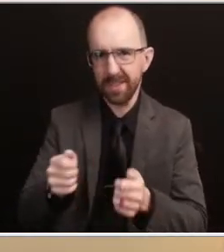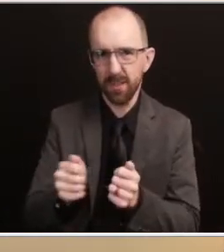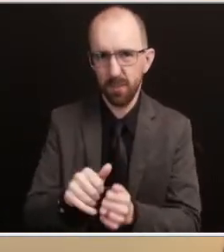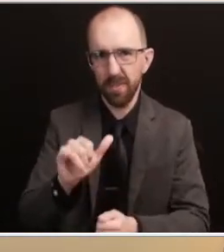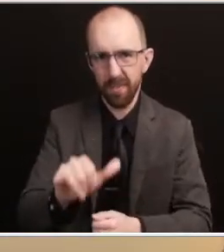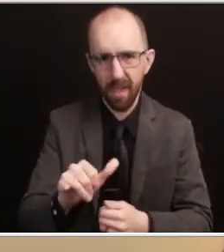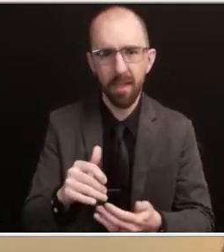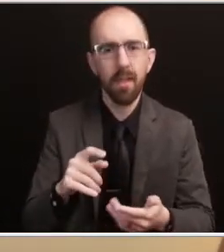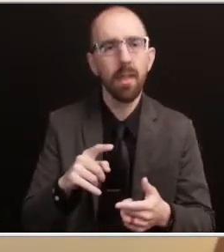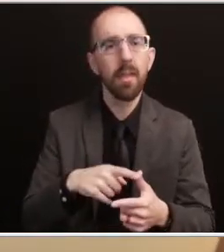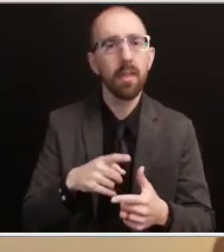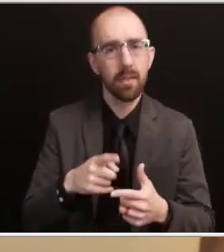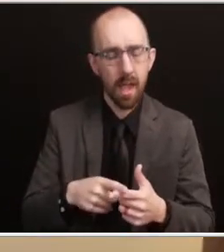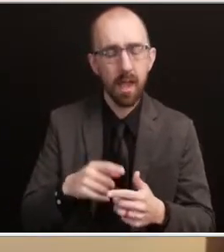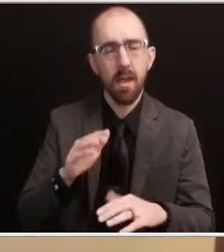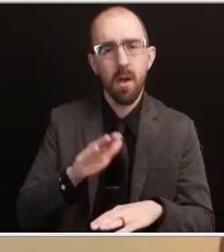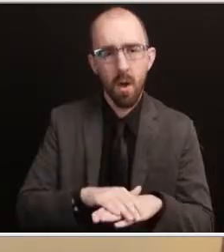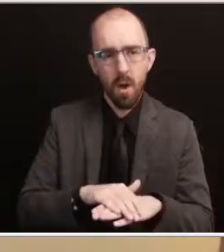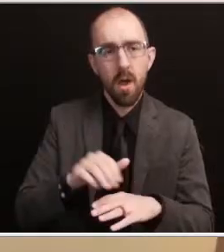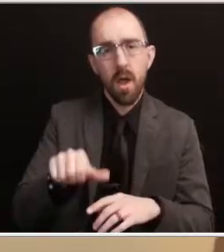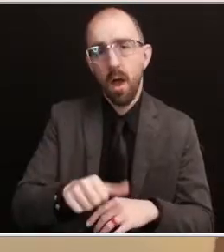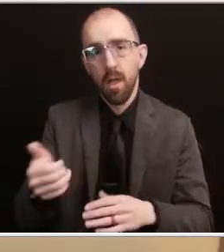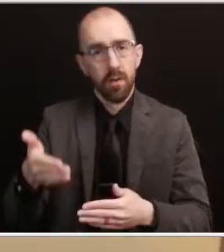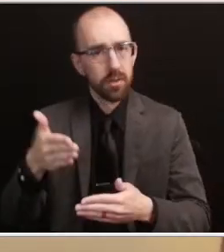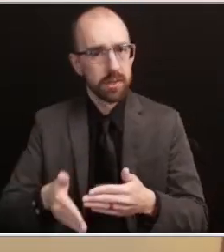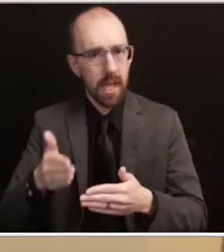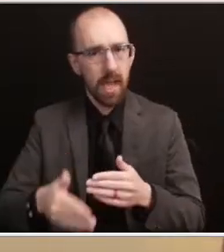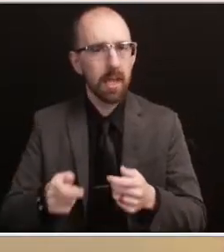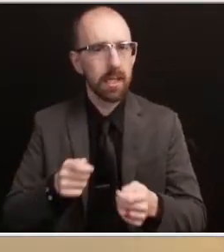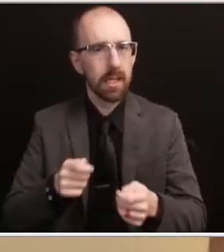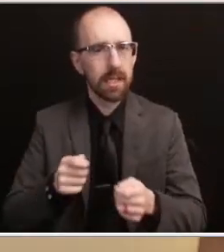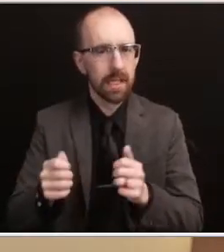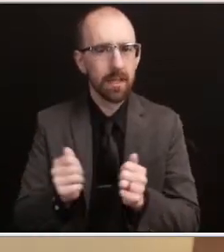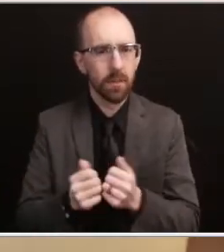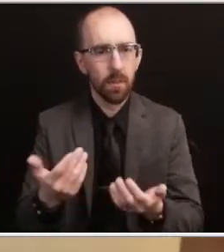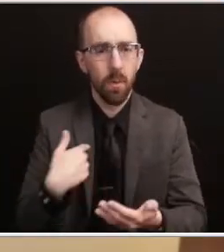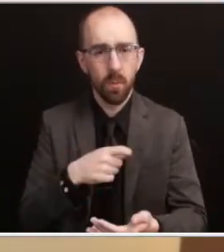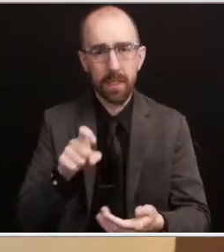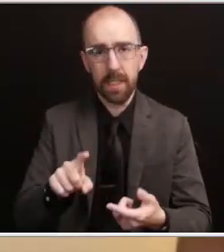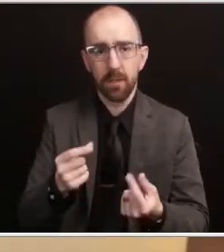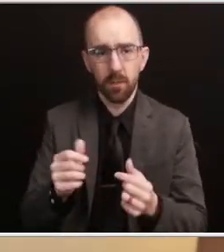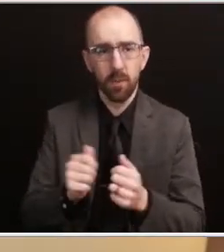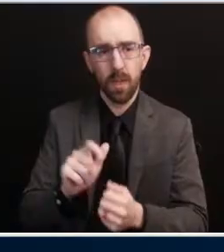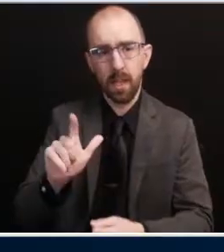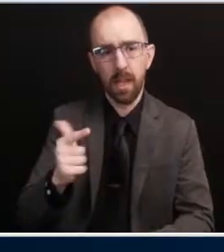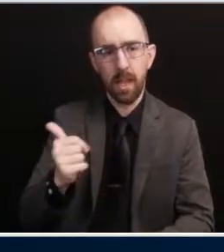And then on the other side, we're dealing with what we need to do with the ligament.